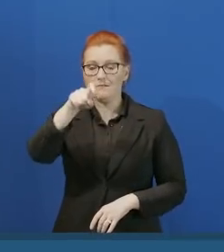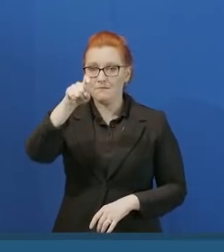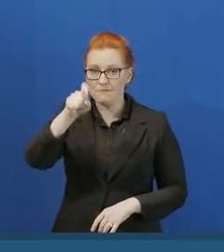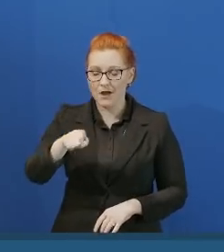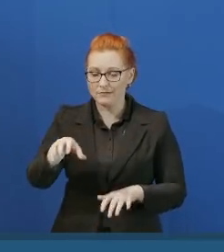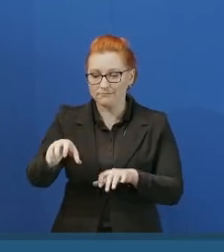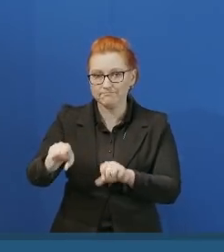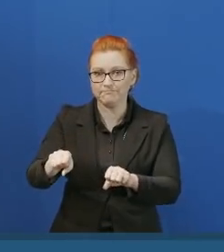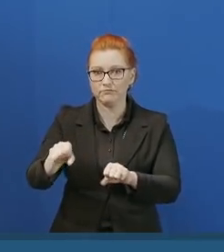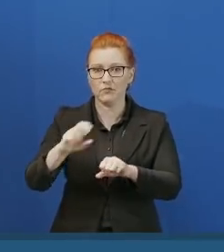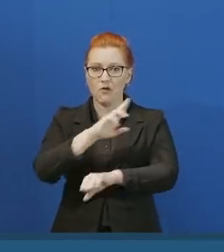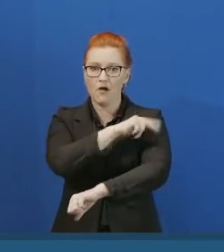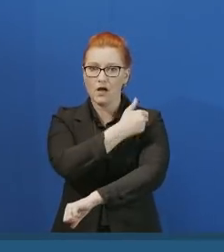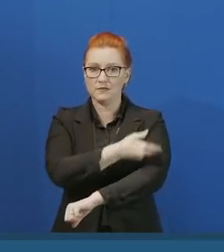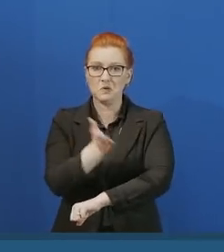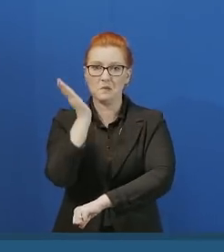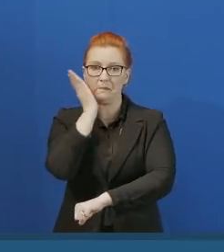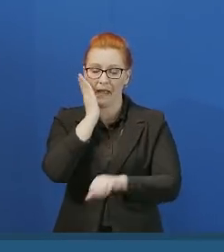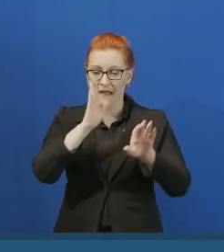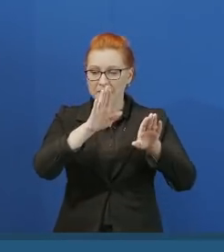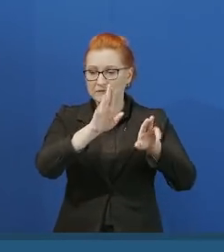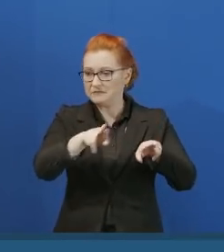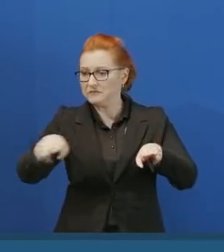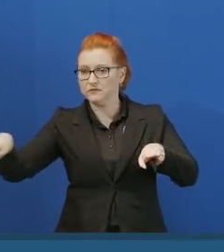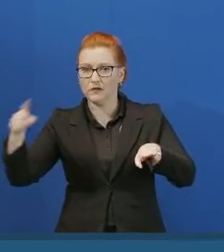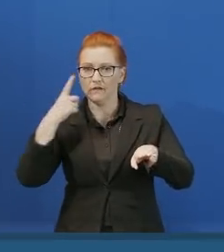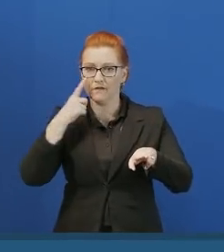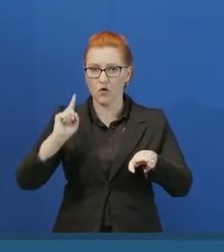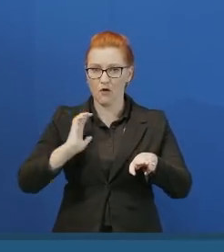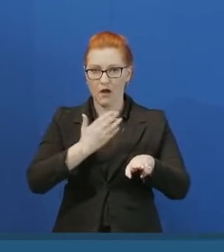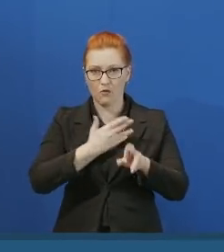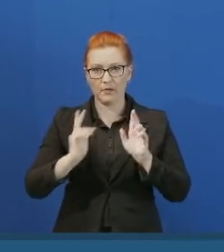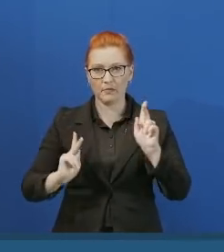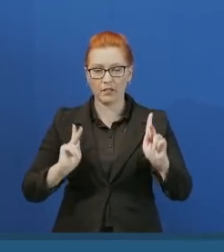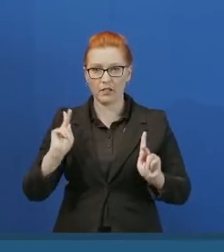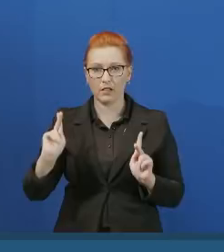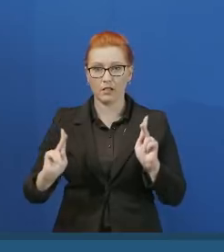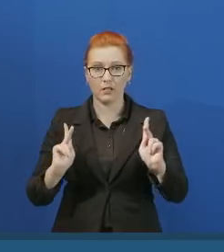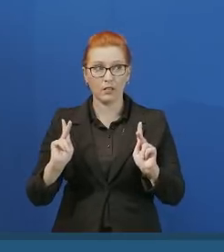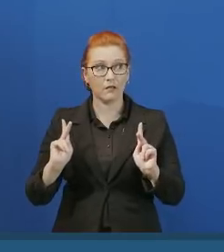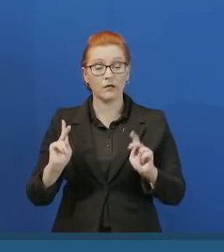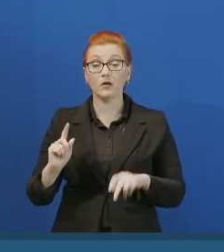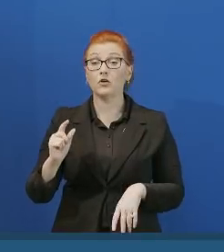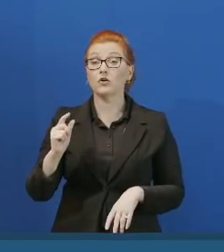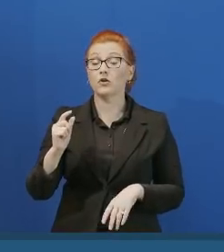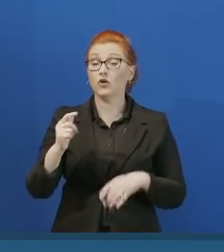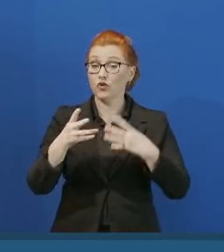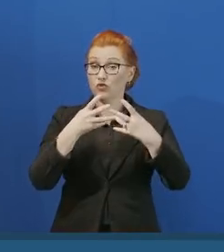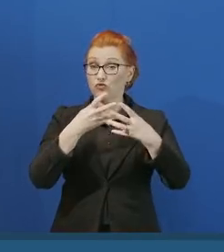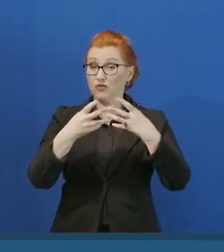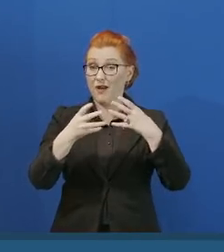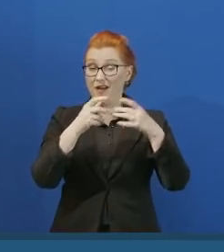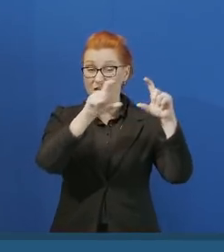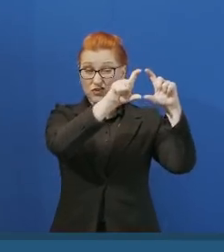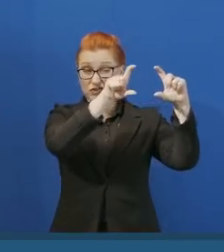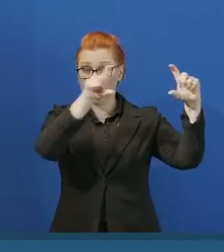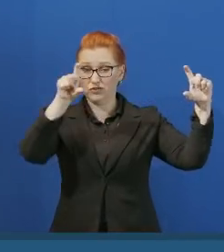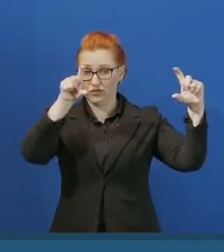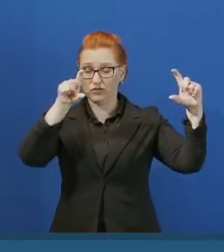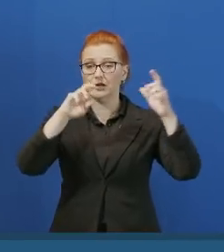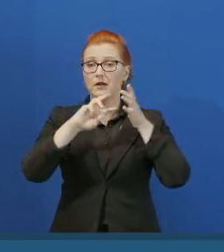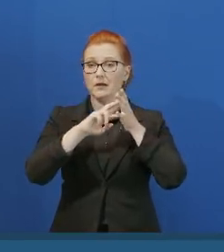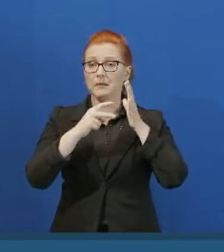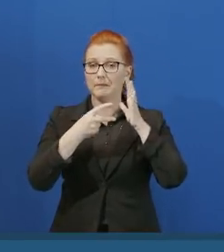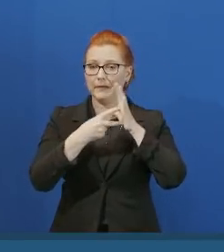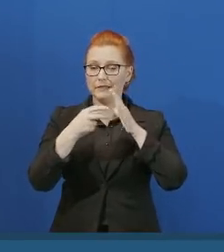The gray line, or the gray color, indicates inpatient beds that are available. The blue